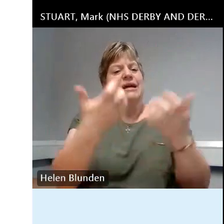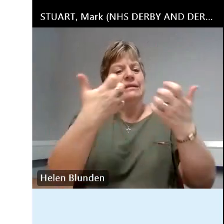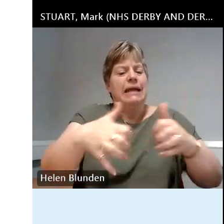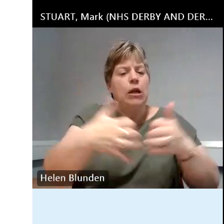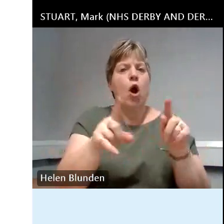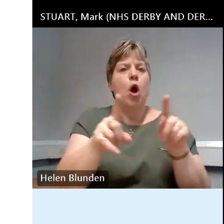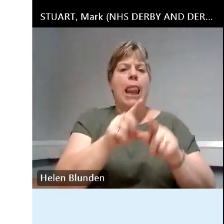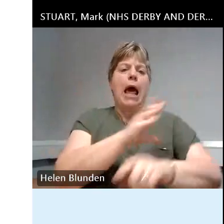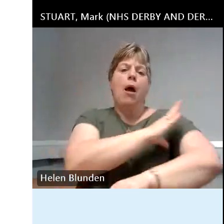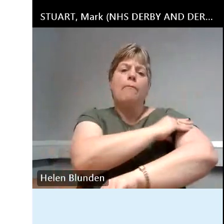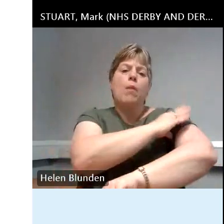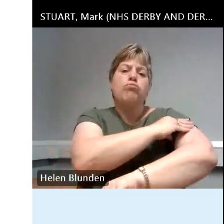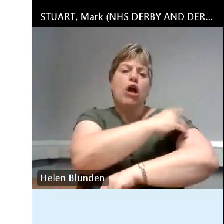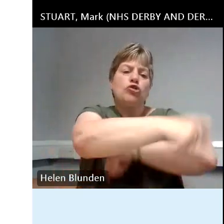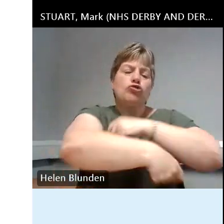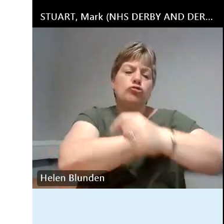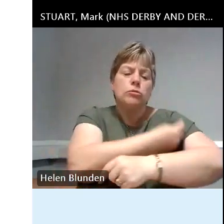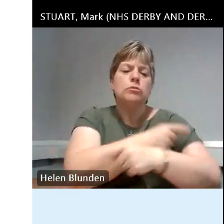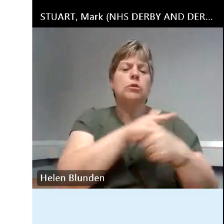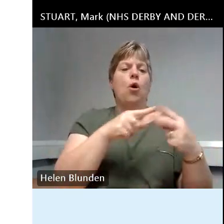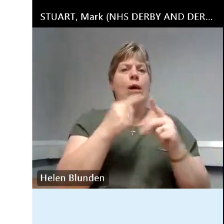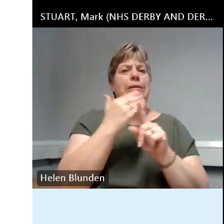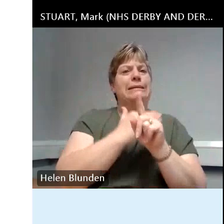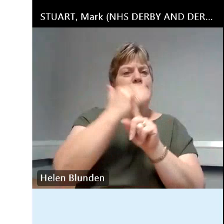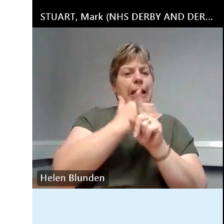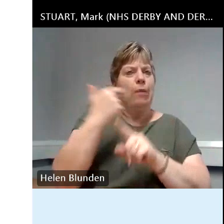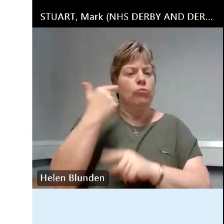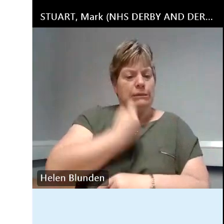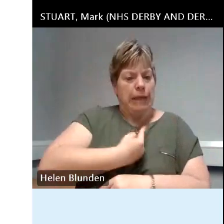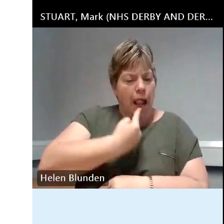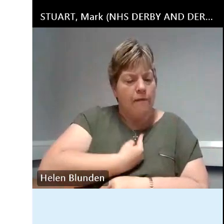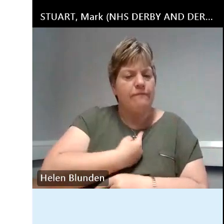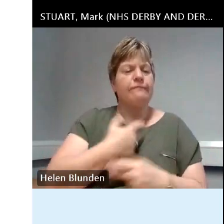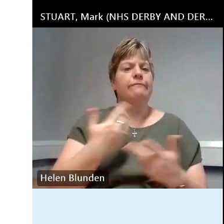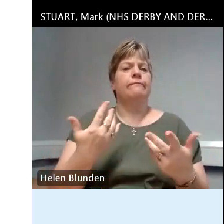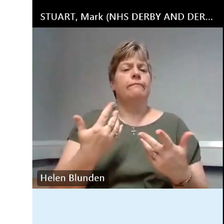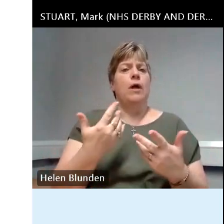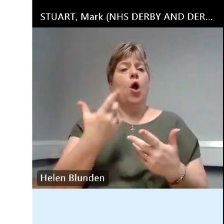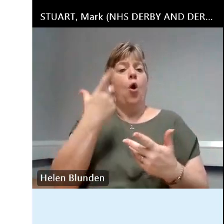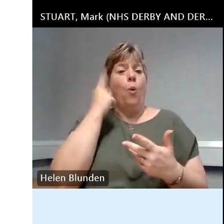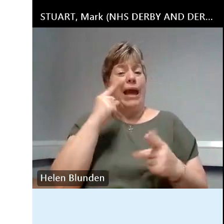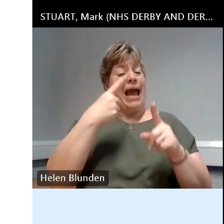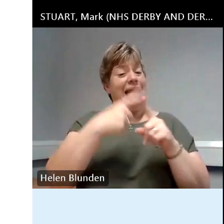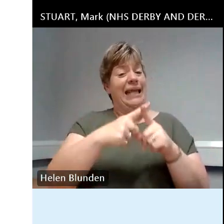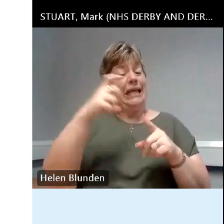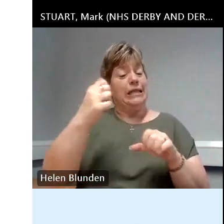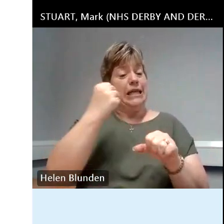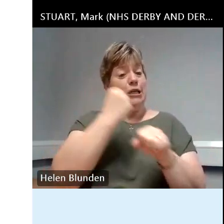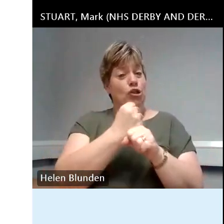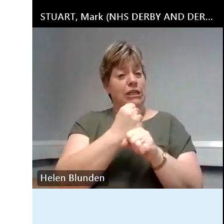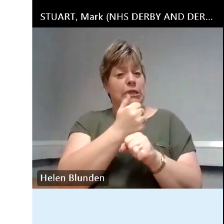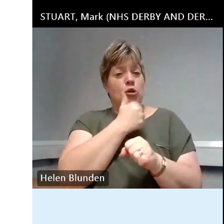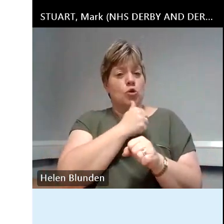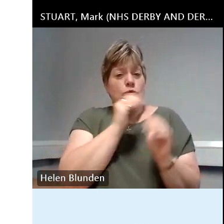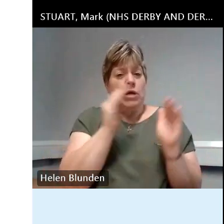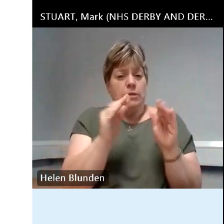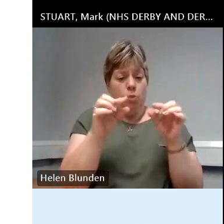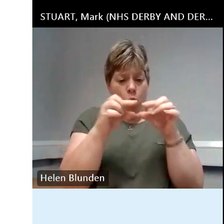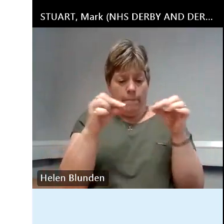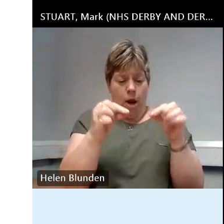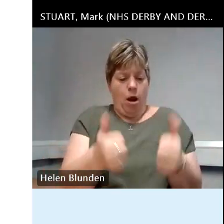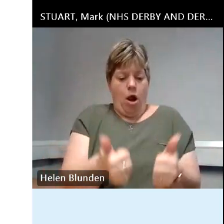pressure machines or taking your own temperature. We can even take ECGs using tiny little bars that you pop your